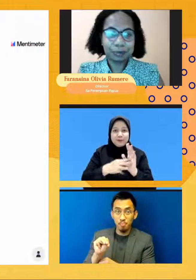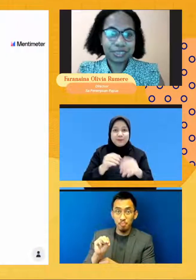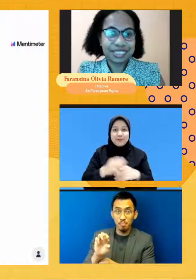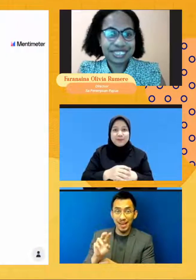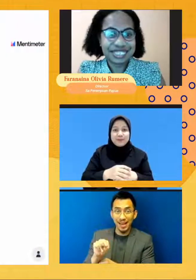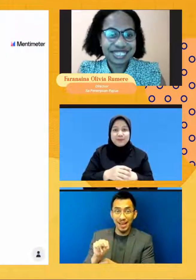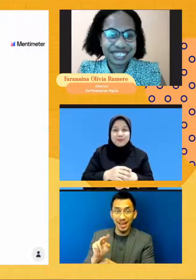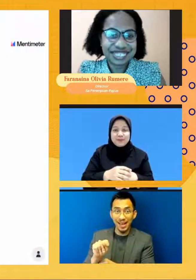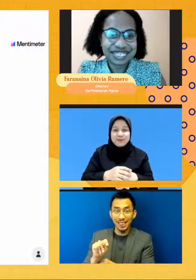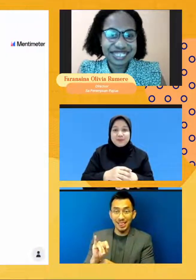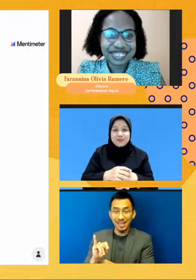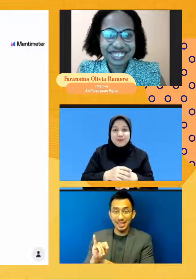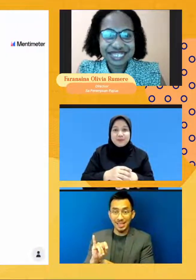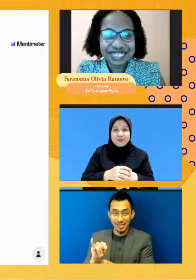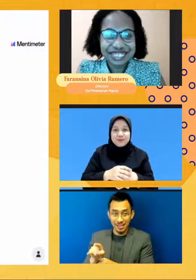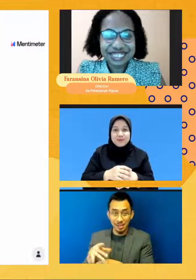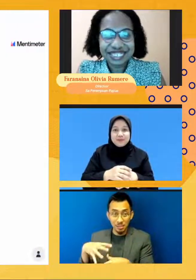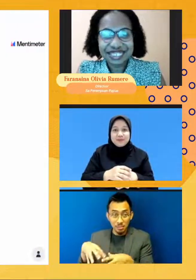the games.